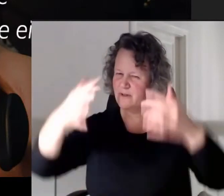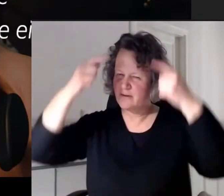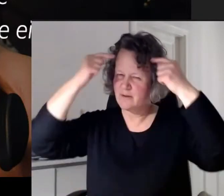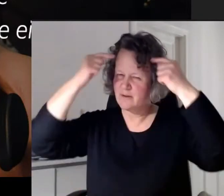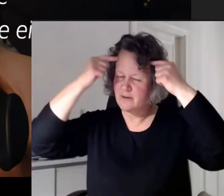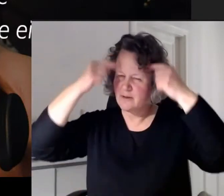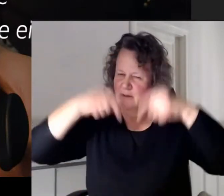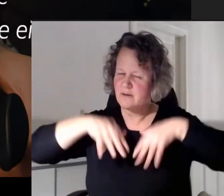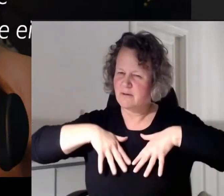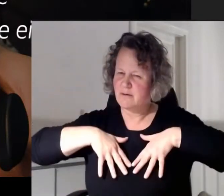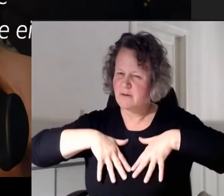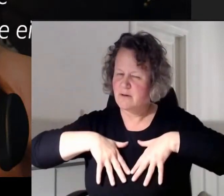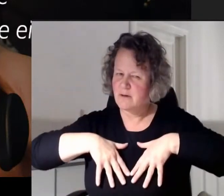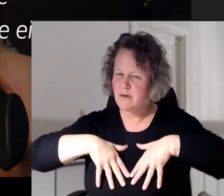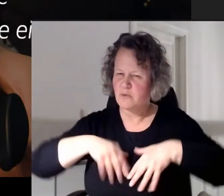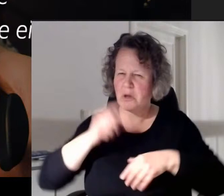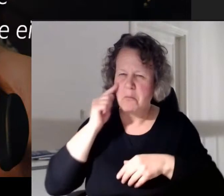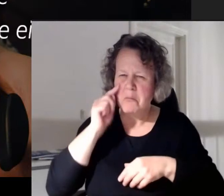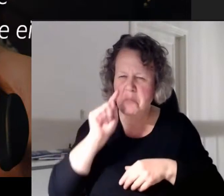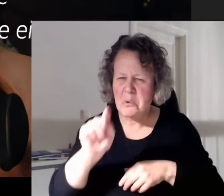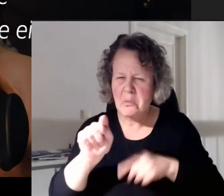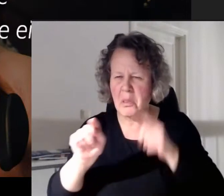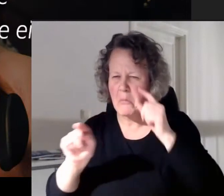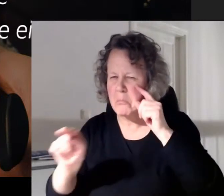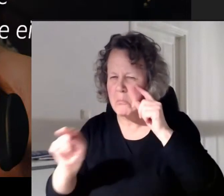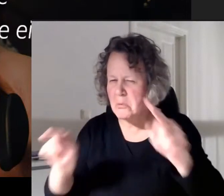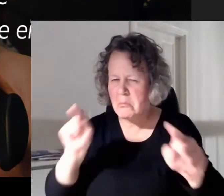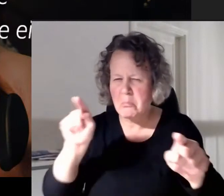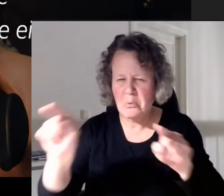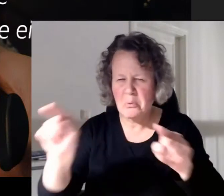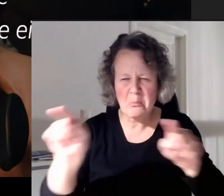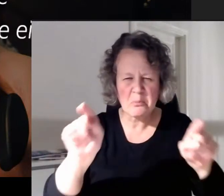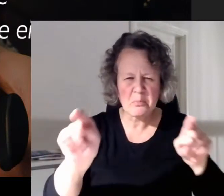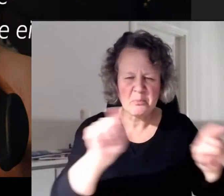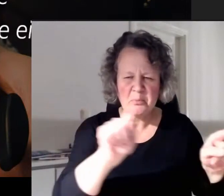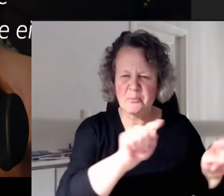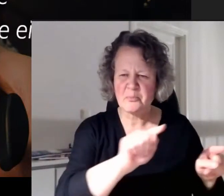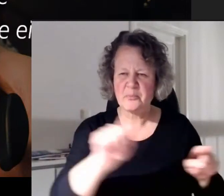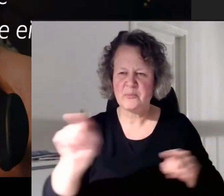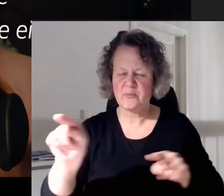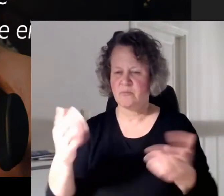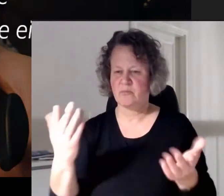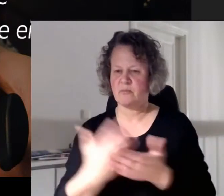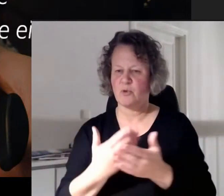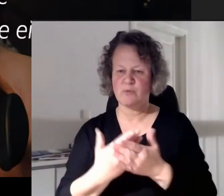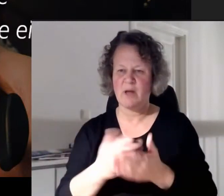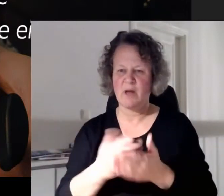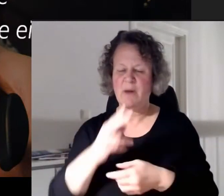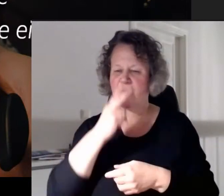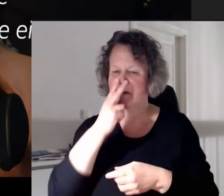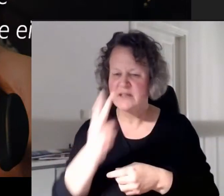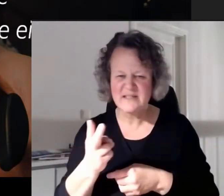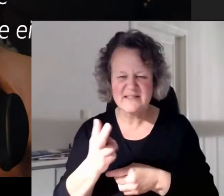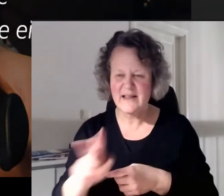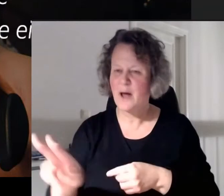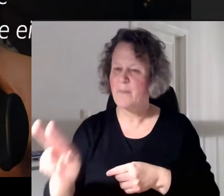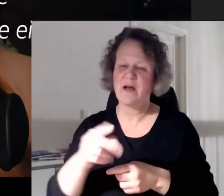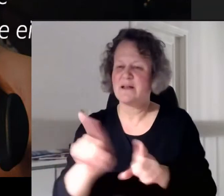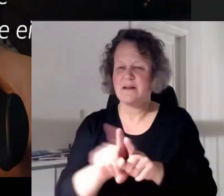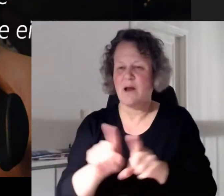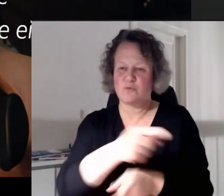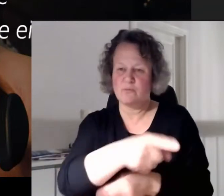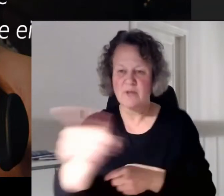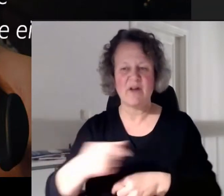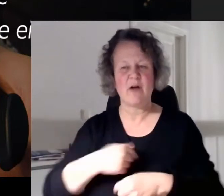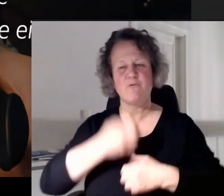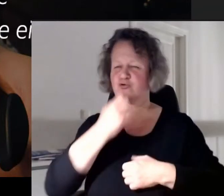been initiated, you see suddenly in all places that something is moving. For example, the passion